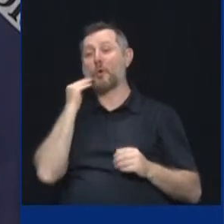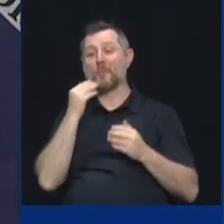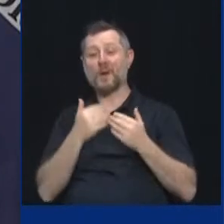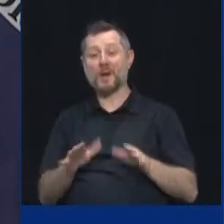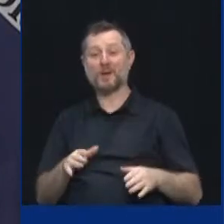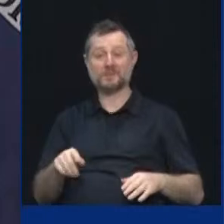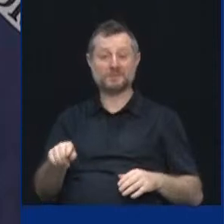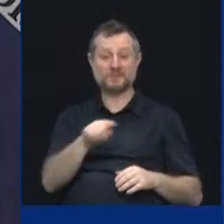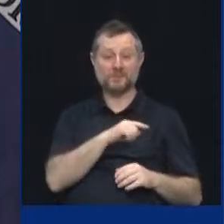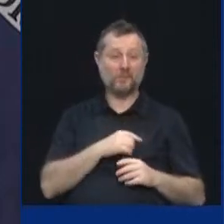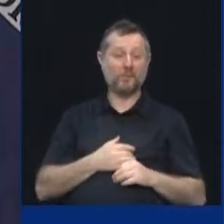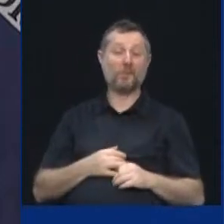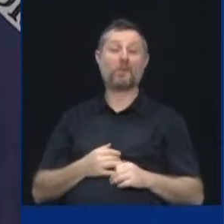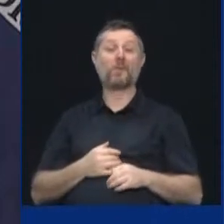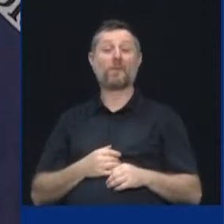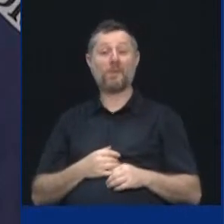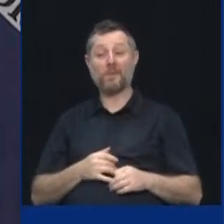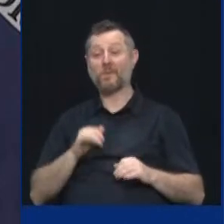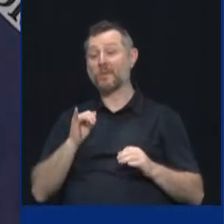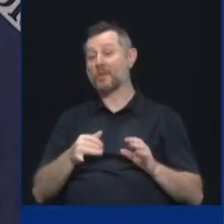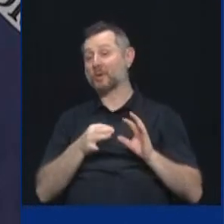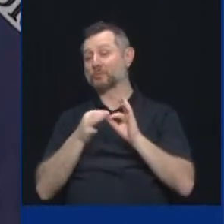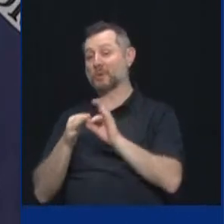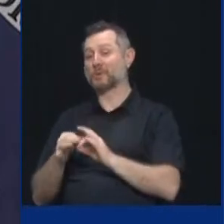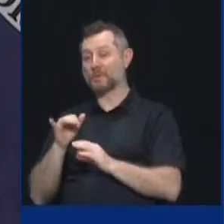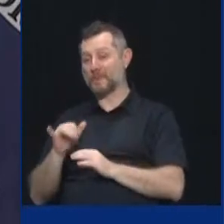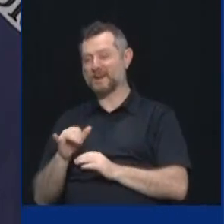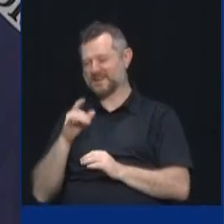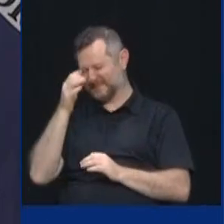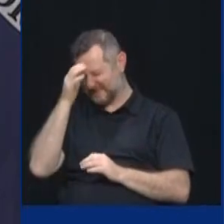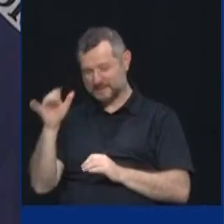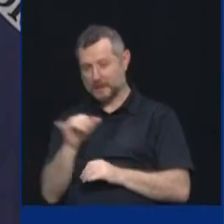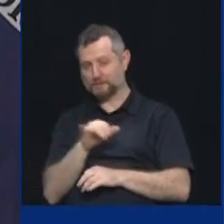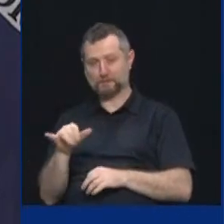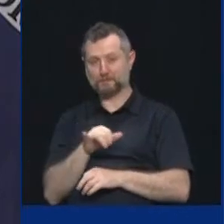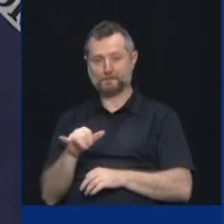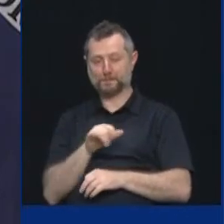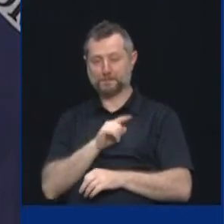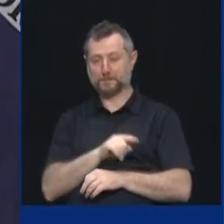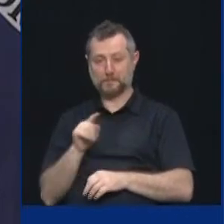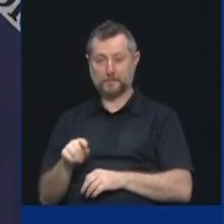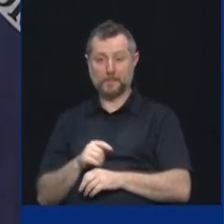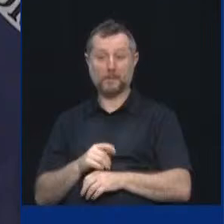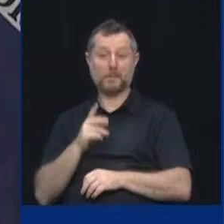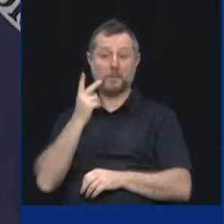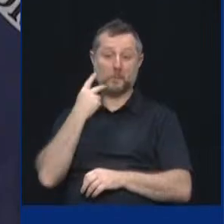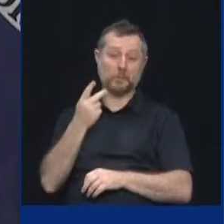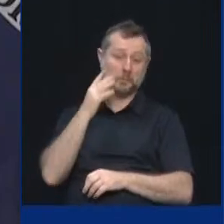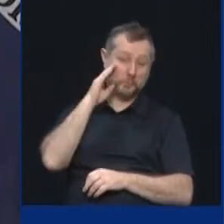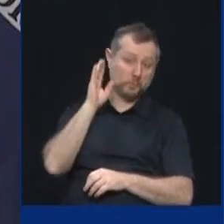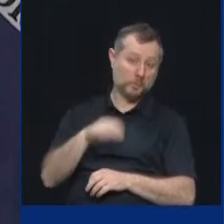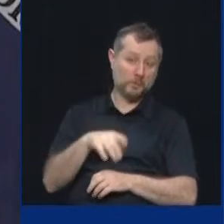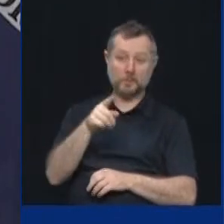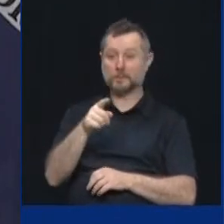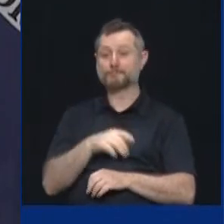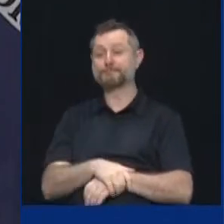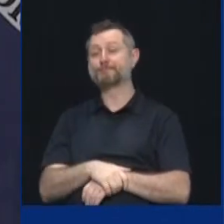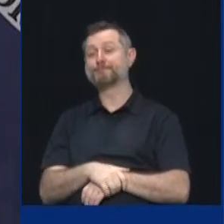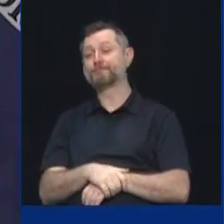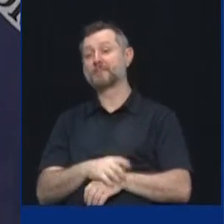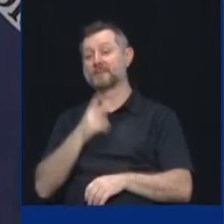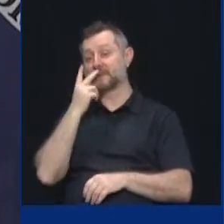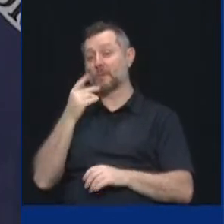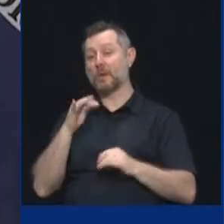is related to this mentality. You and I both know. We have seen this